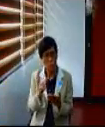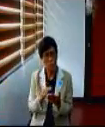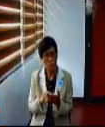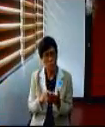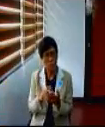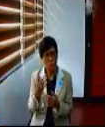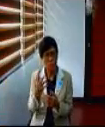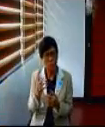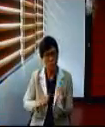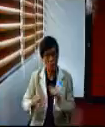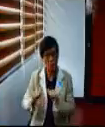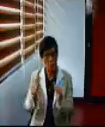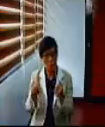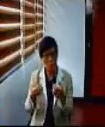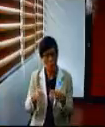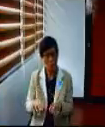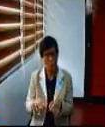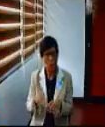will cause adverse harm.